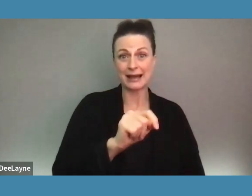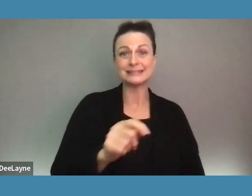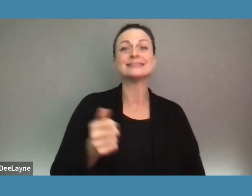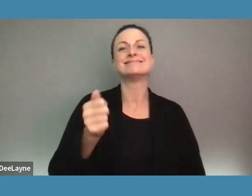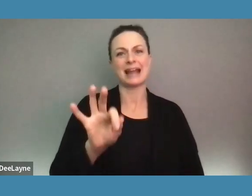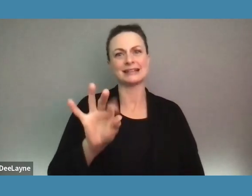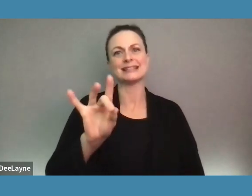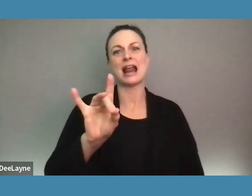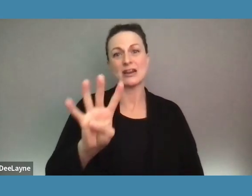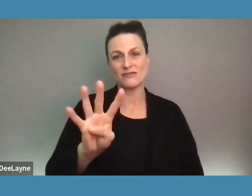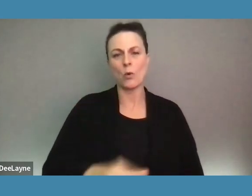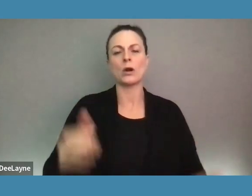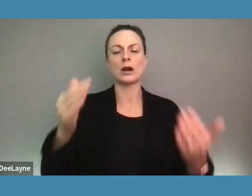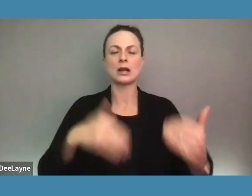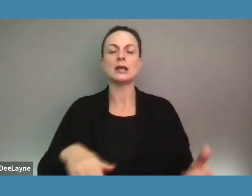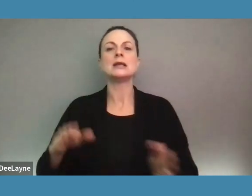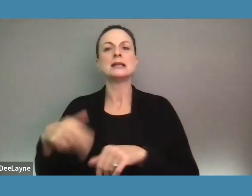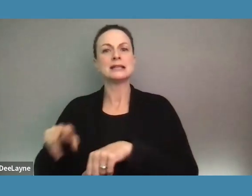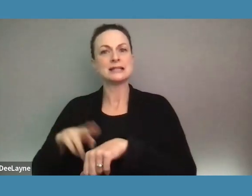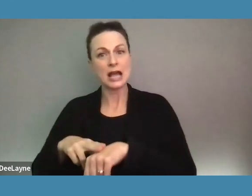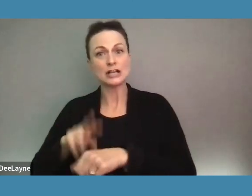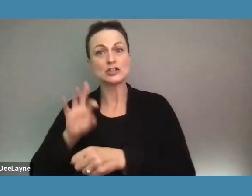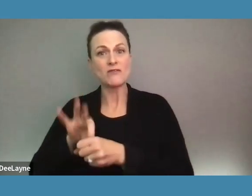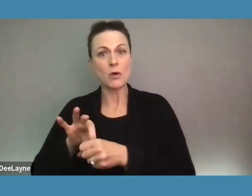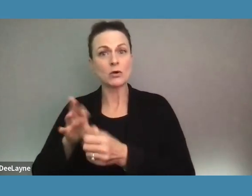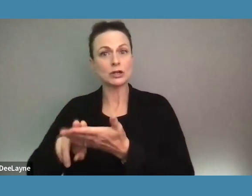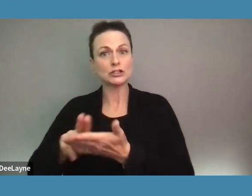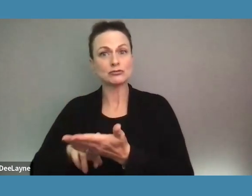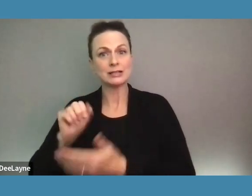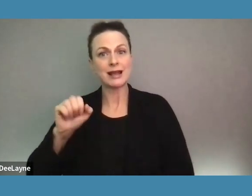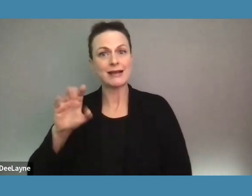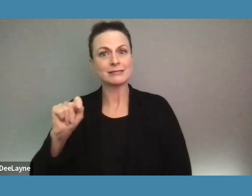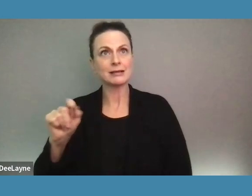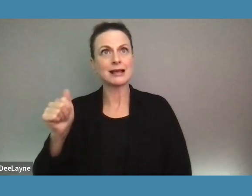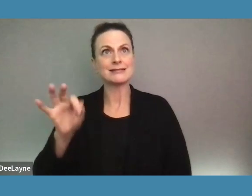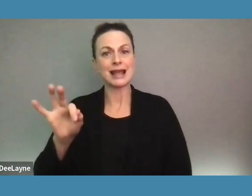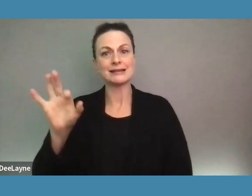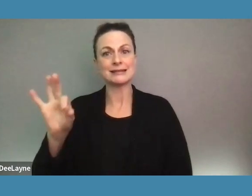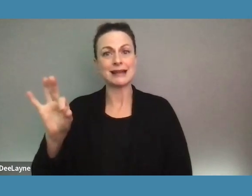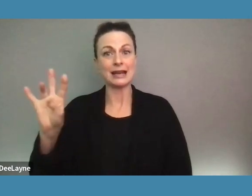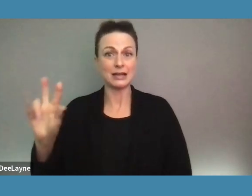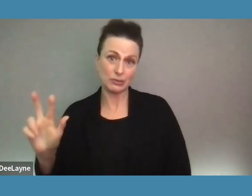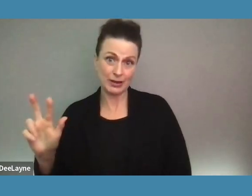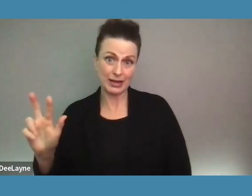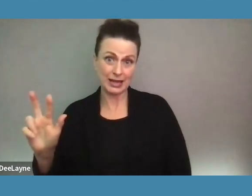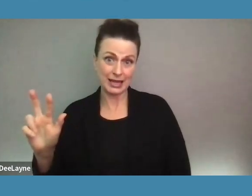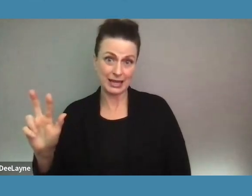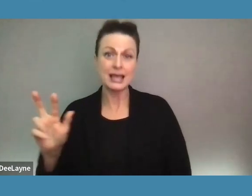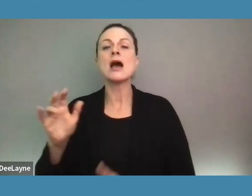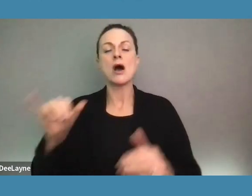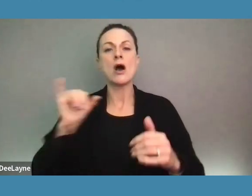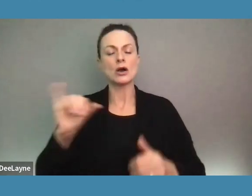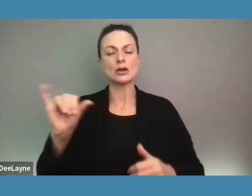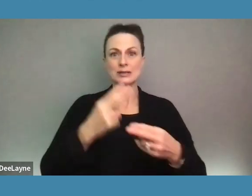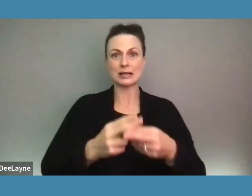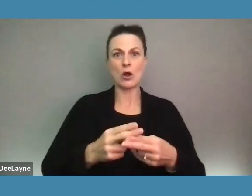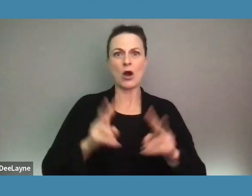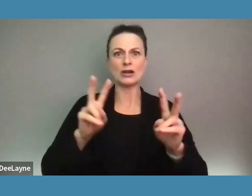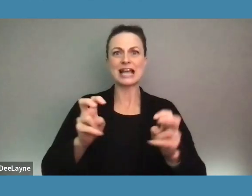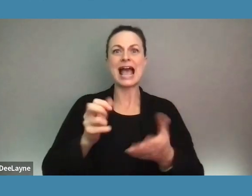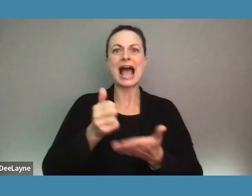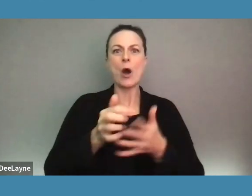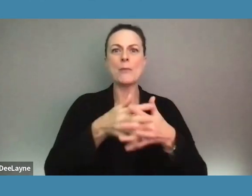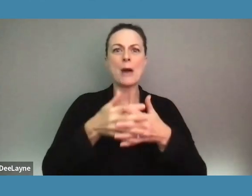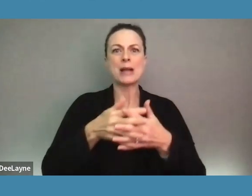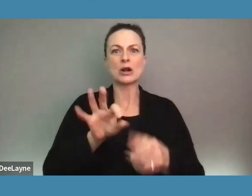1984, the National Voter Registration Act of 1993, and then also something called the Help America